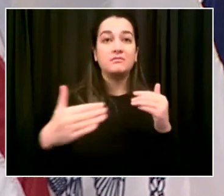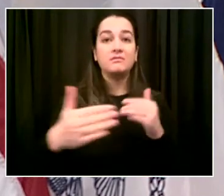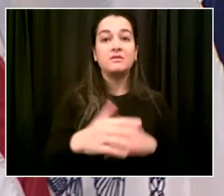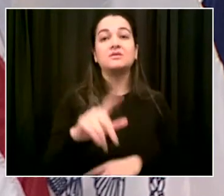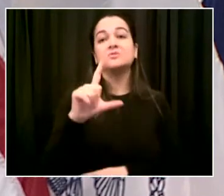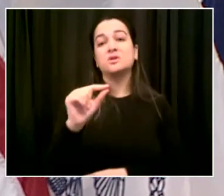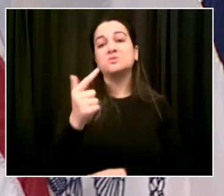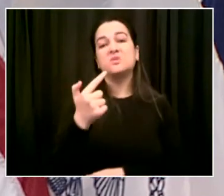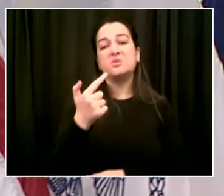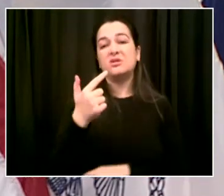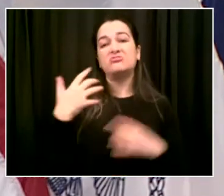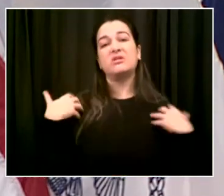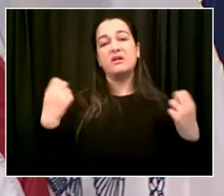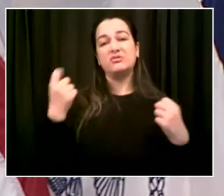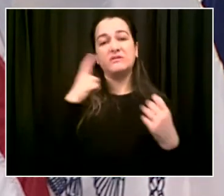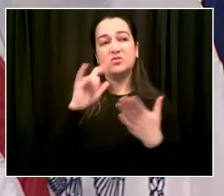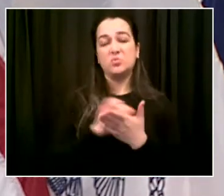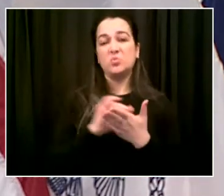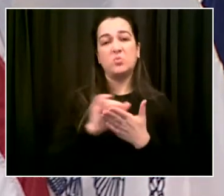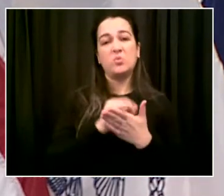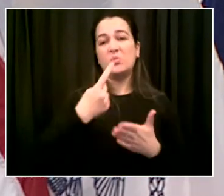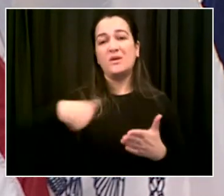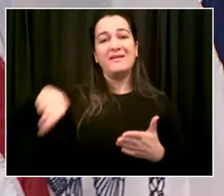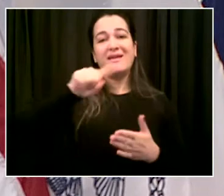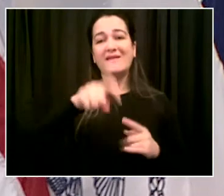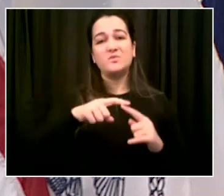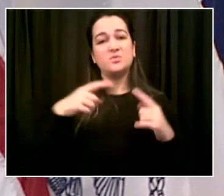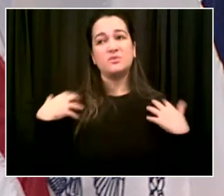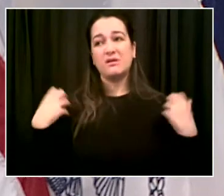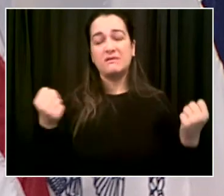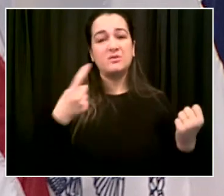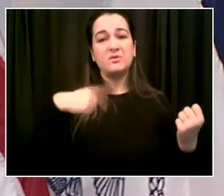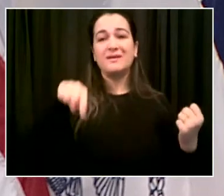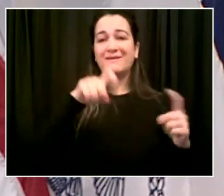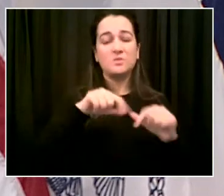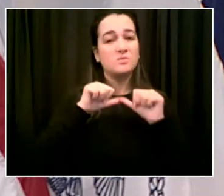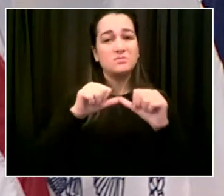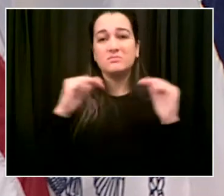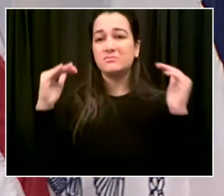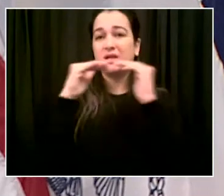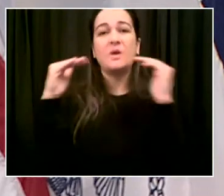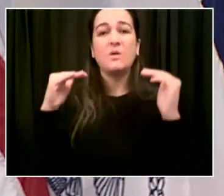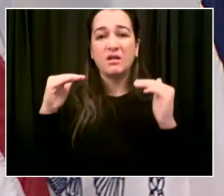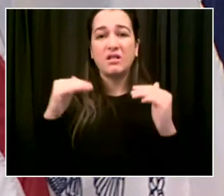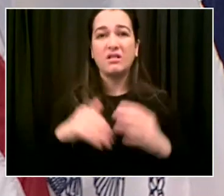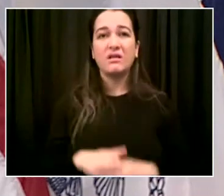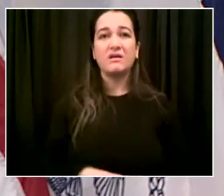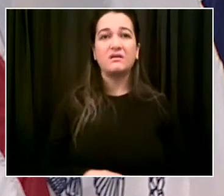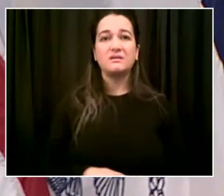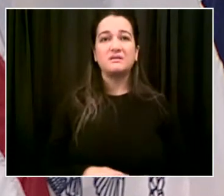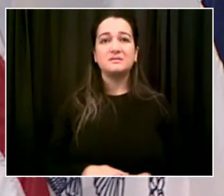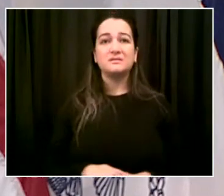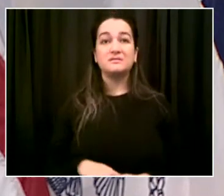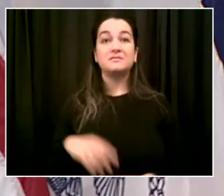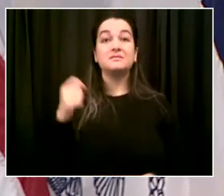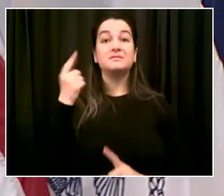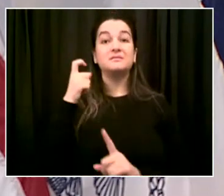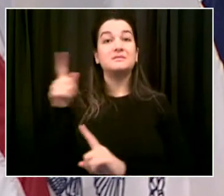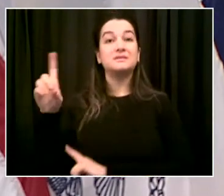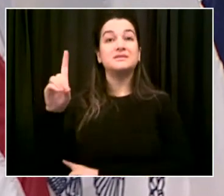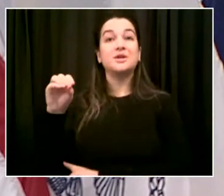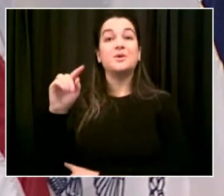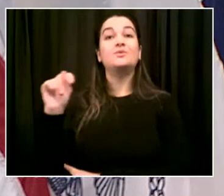sure it's strong and making sure it's fair. And our Department of Transportation is going to help lead the way with